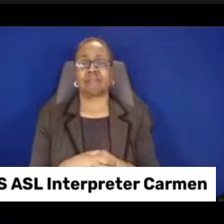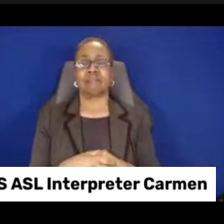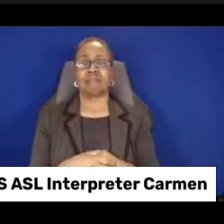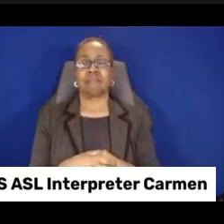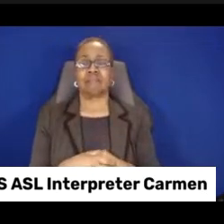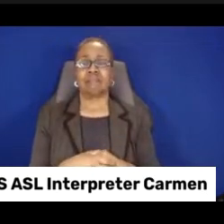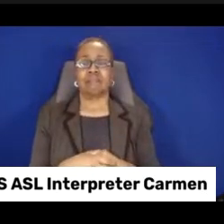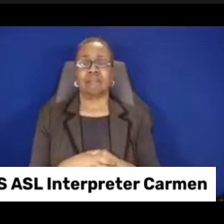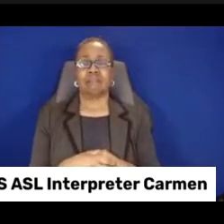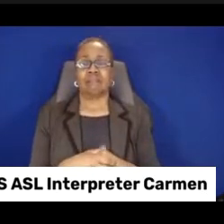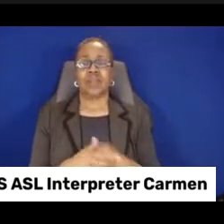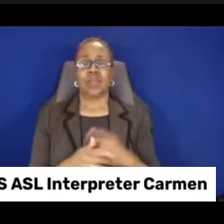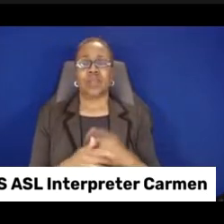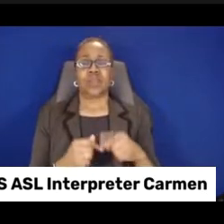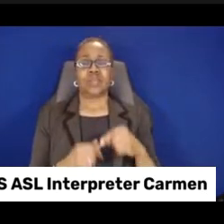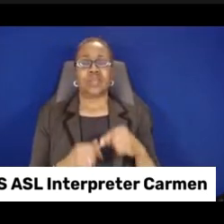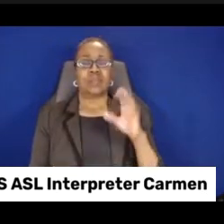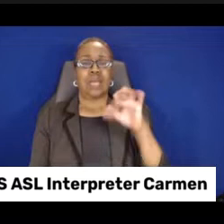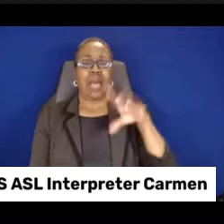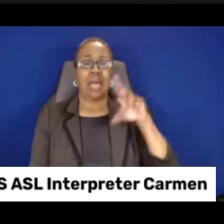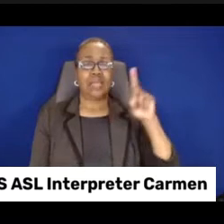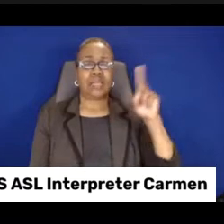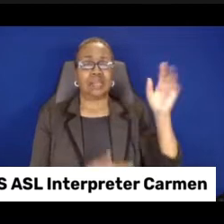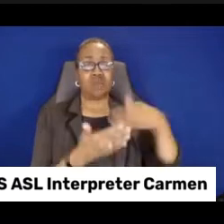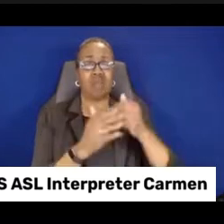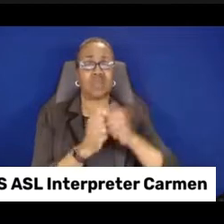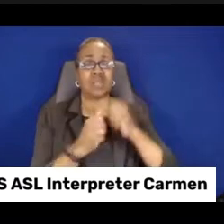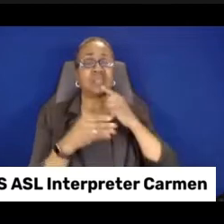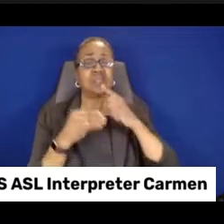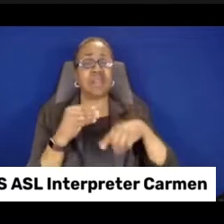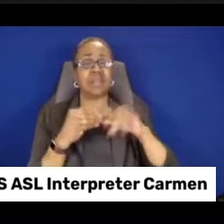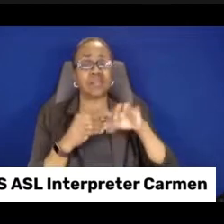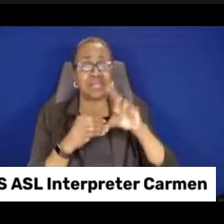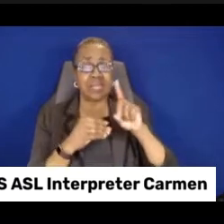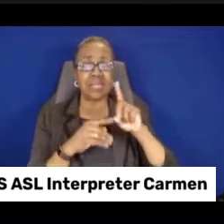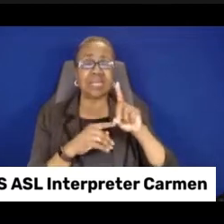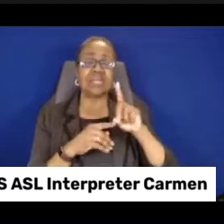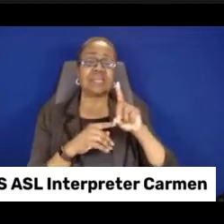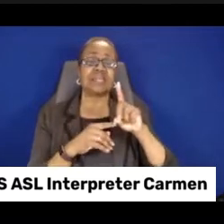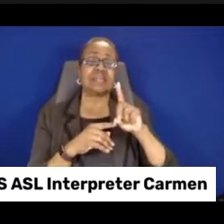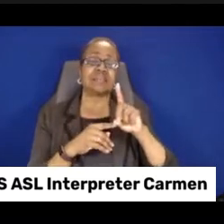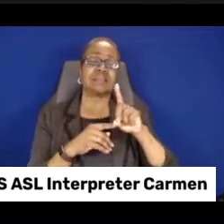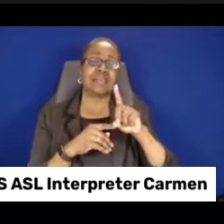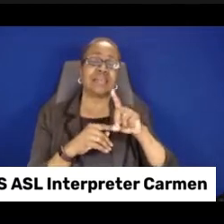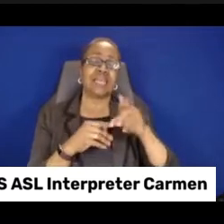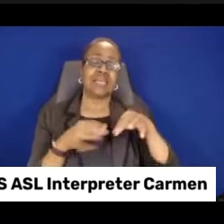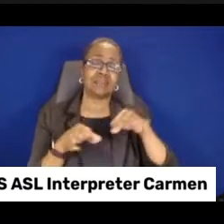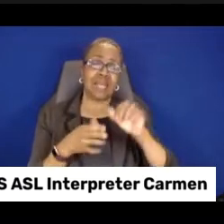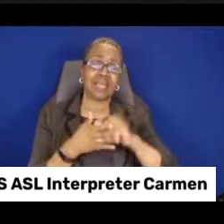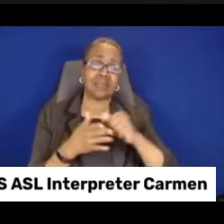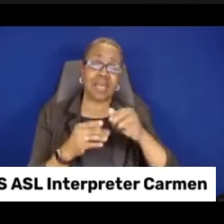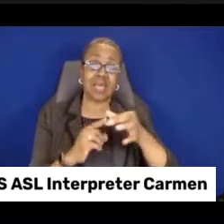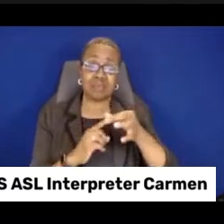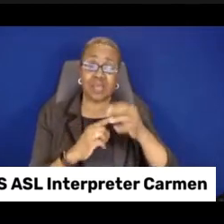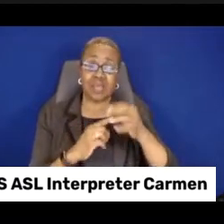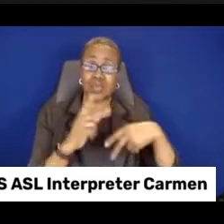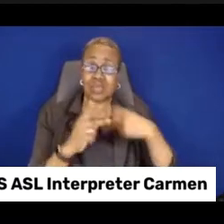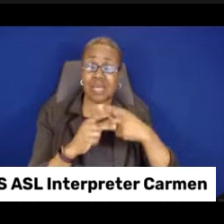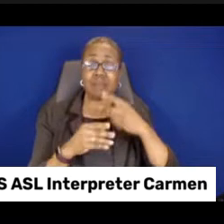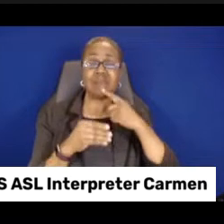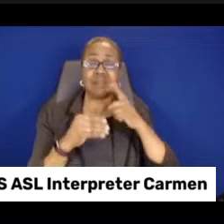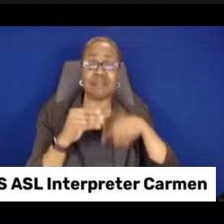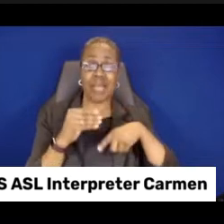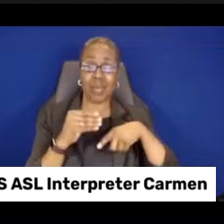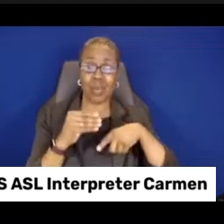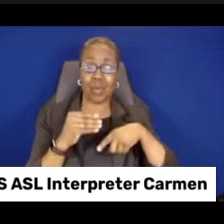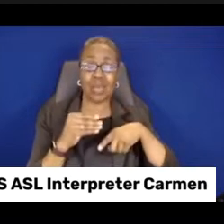When Khalid came over with his tomato seedling, he explained that this was a special kind of tomato